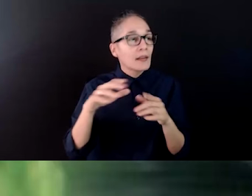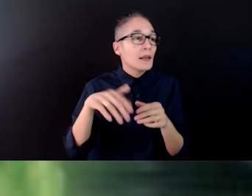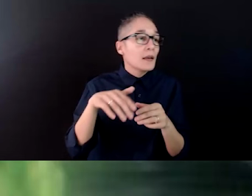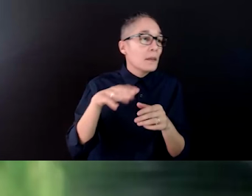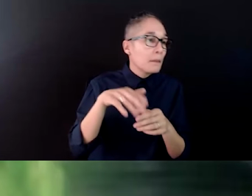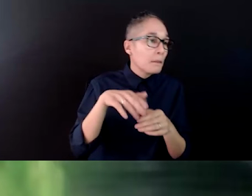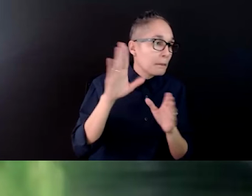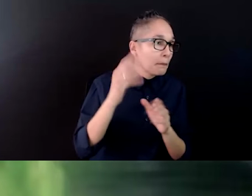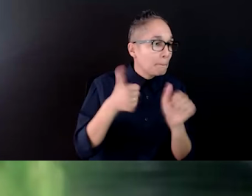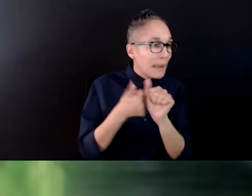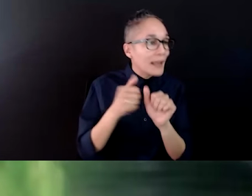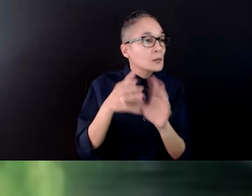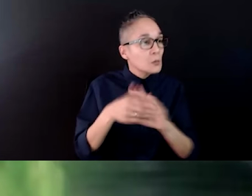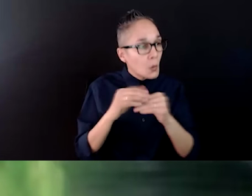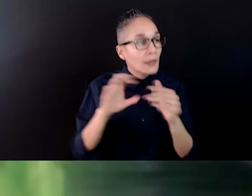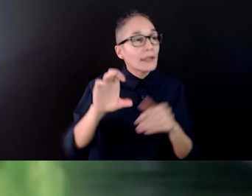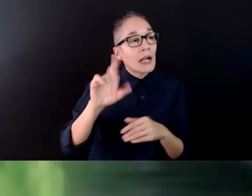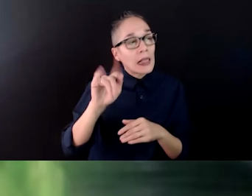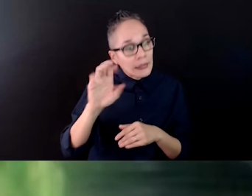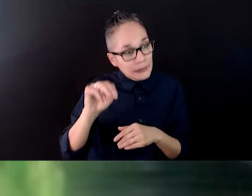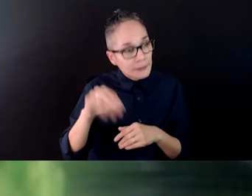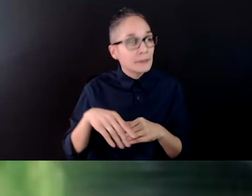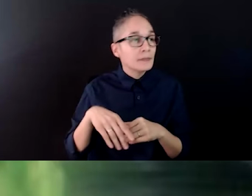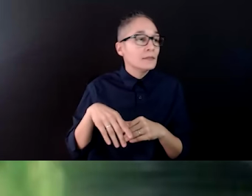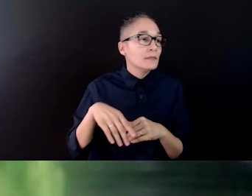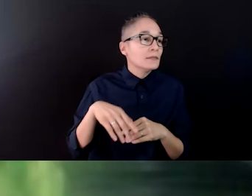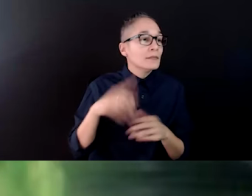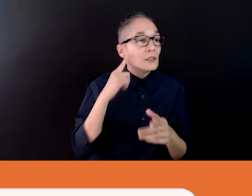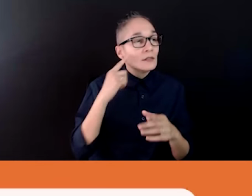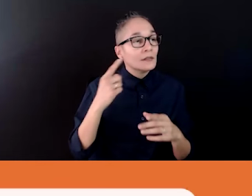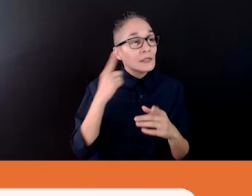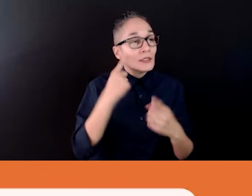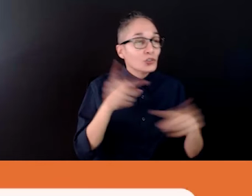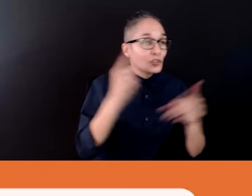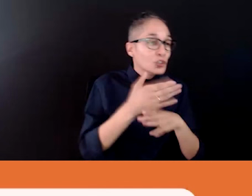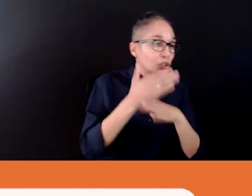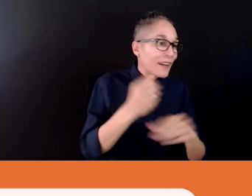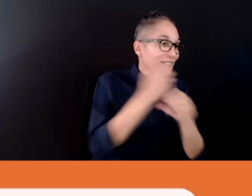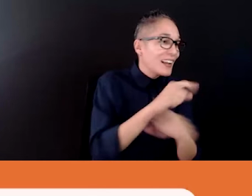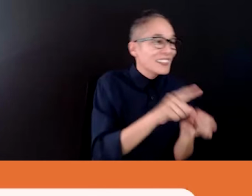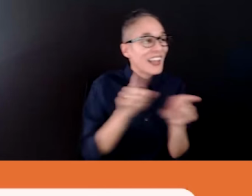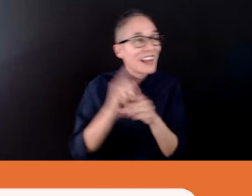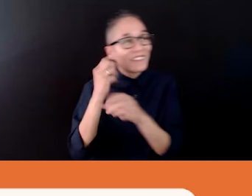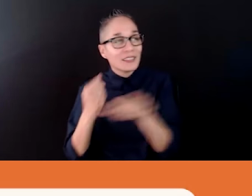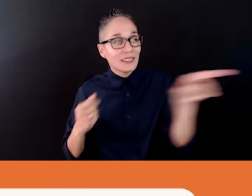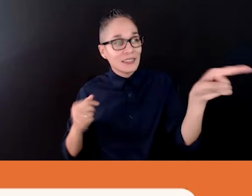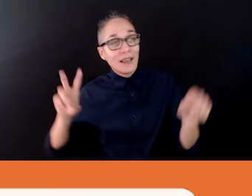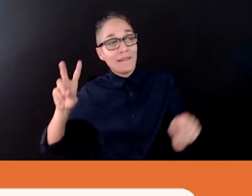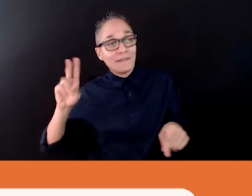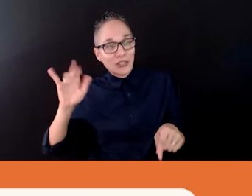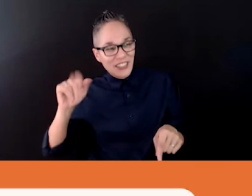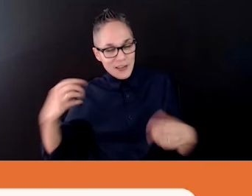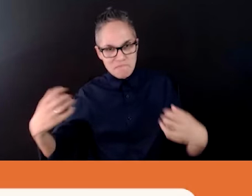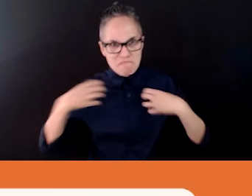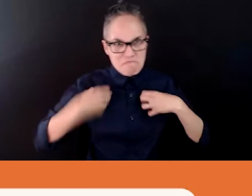I'm just, and then shared fights and victories. Okay, so this is Virginia. You